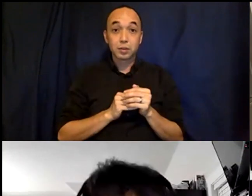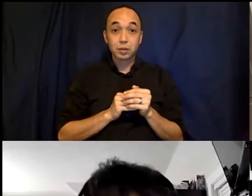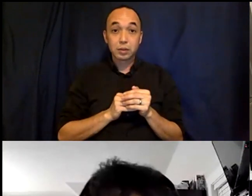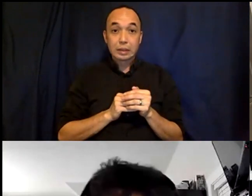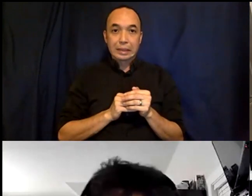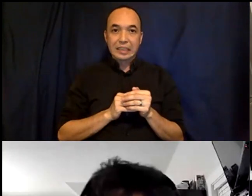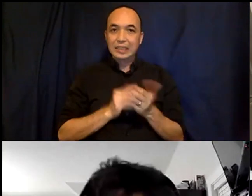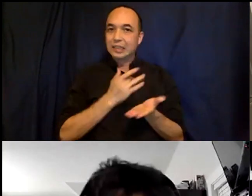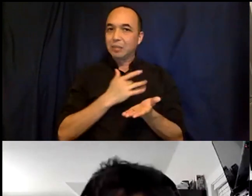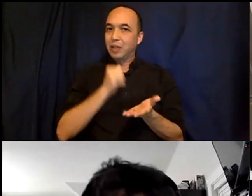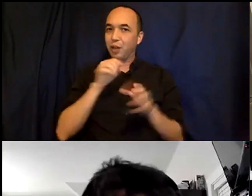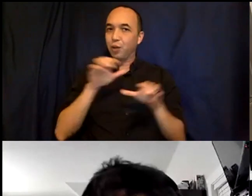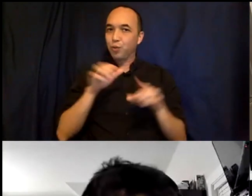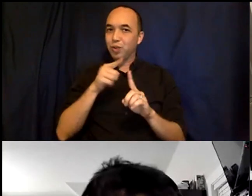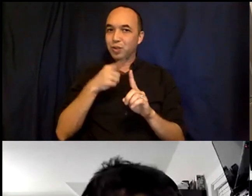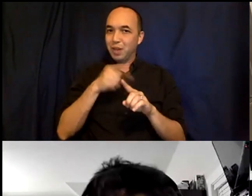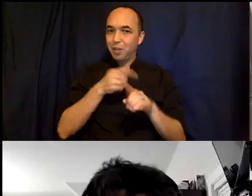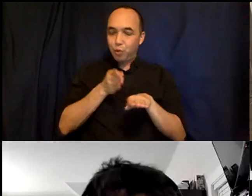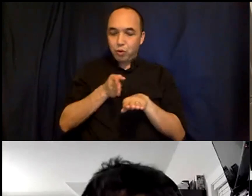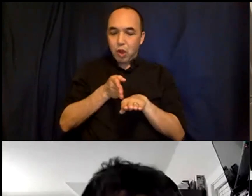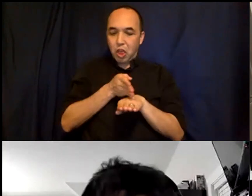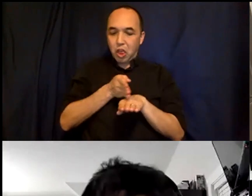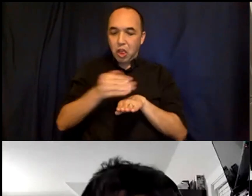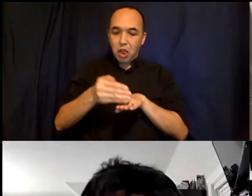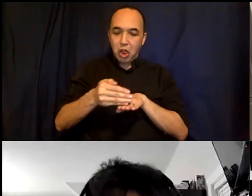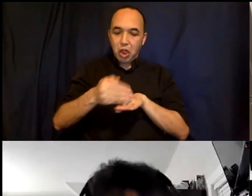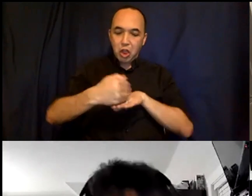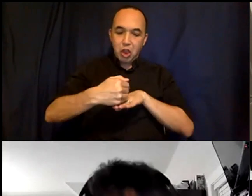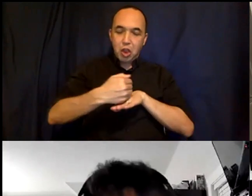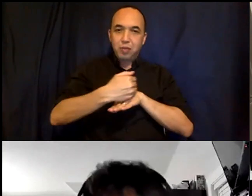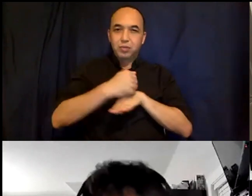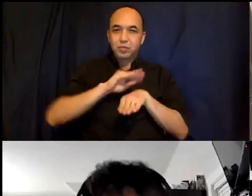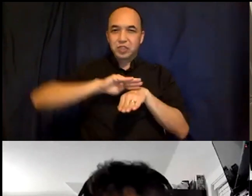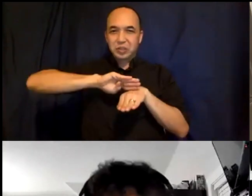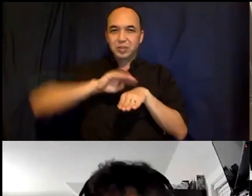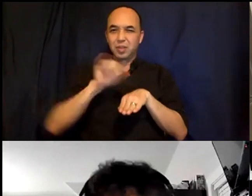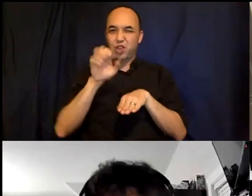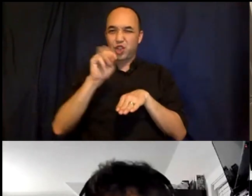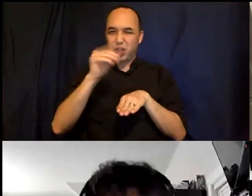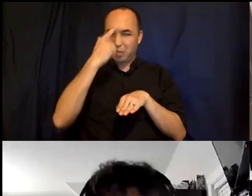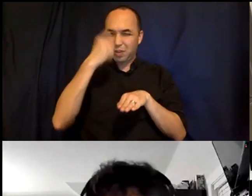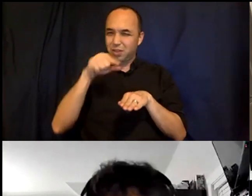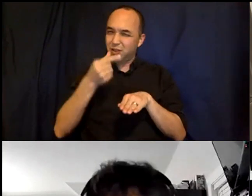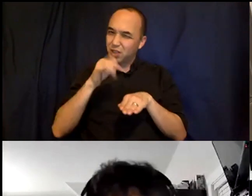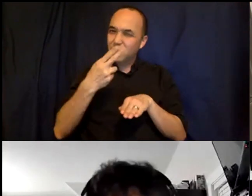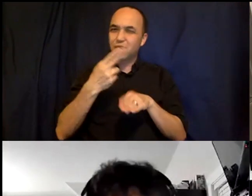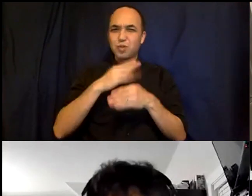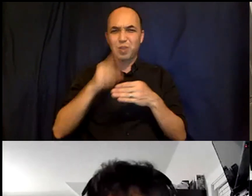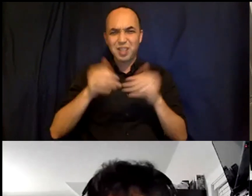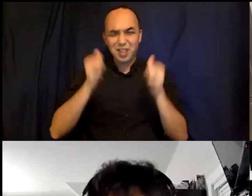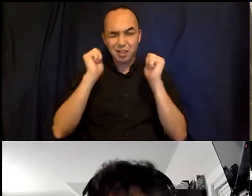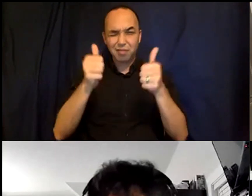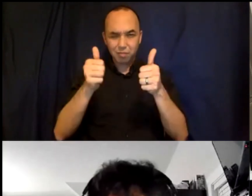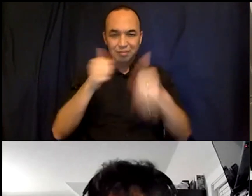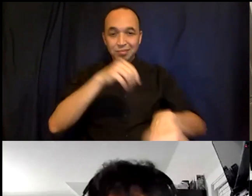jam away from the edge. Because it's GISH week, baby. It's GISH weekend. All right.